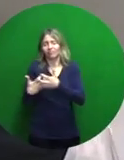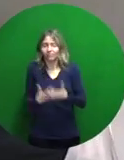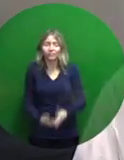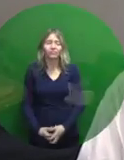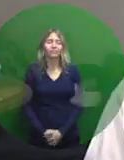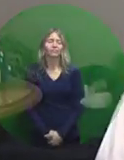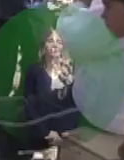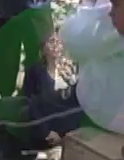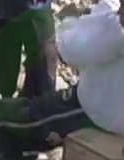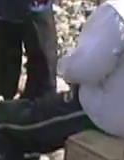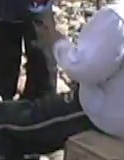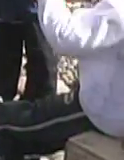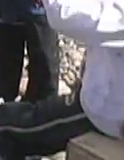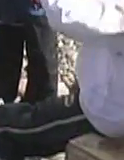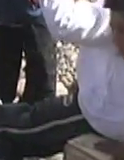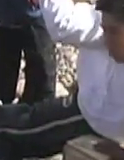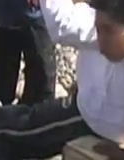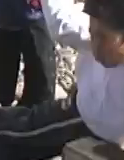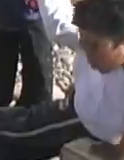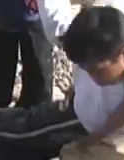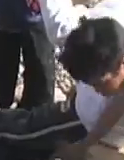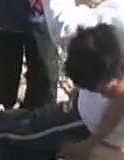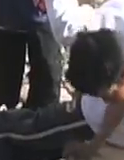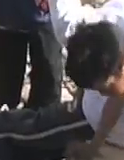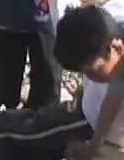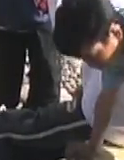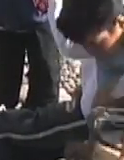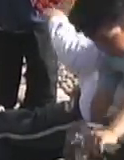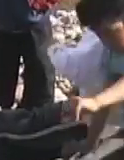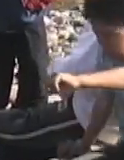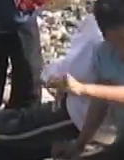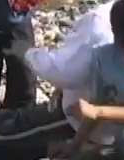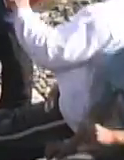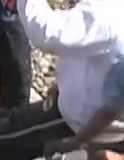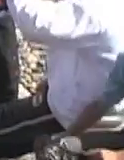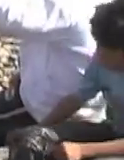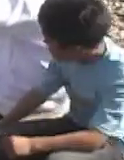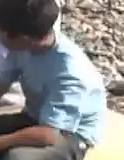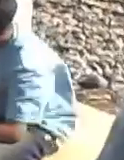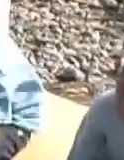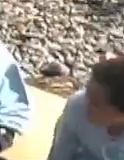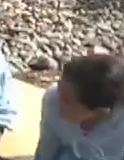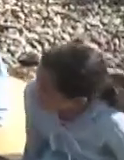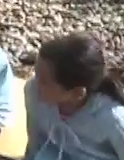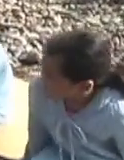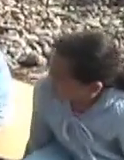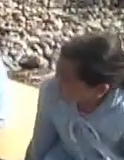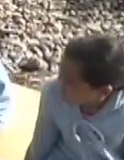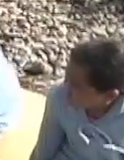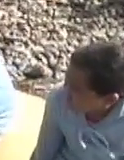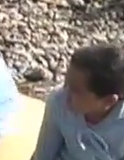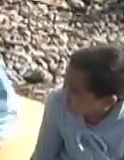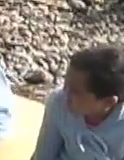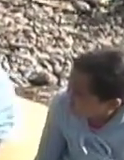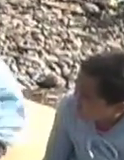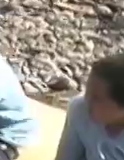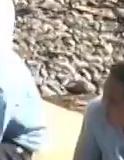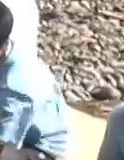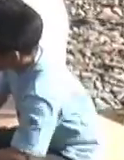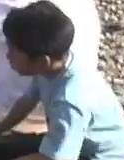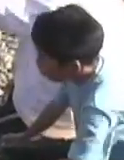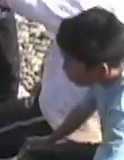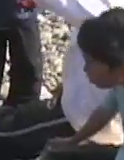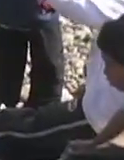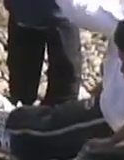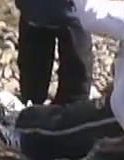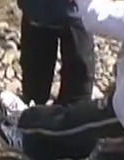siya ng mata, ilakang namin, teman na ito, may o kayo itinin, teman na ito ba? Tema na ito, ilin niya